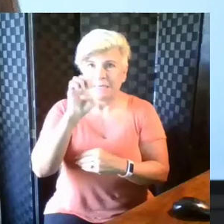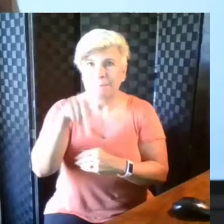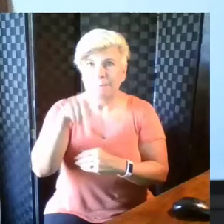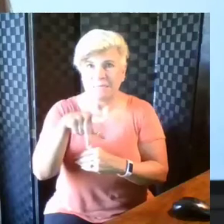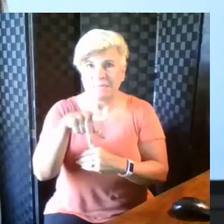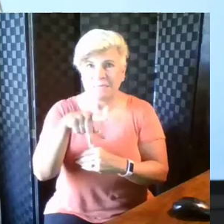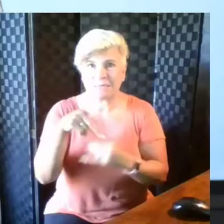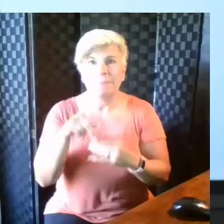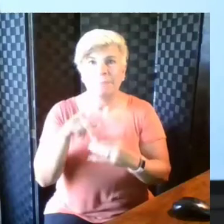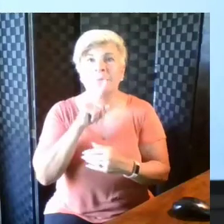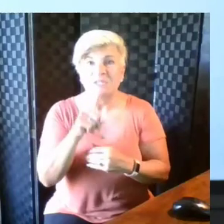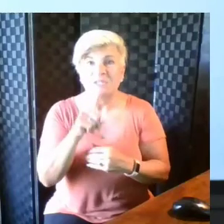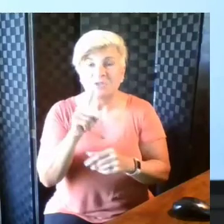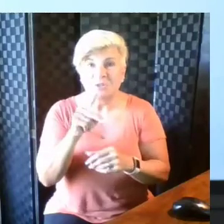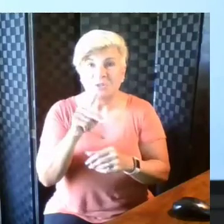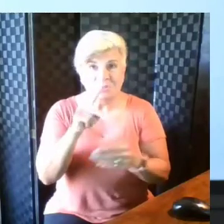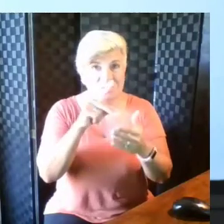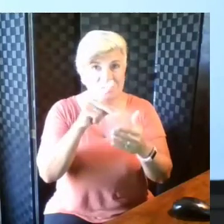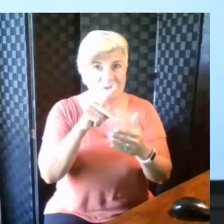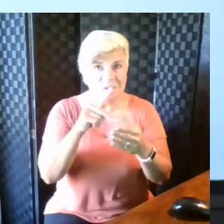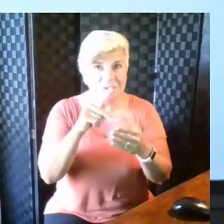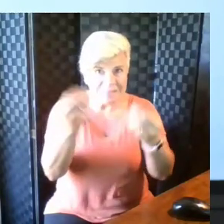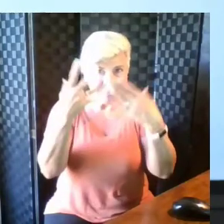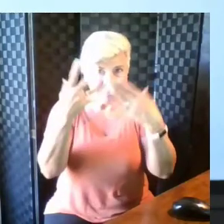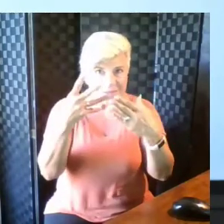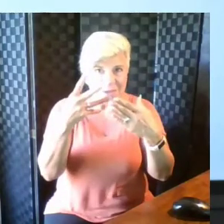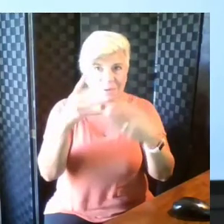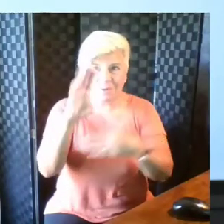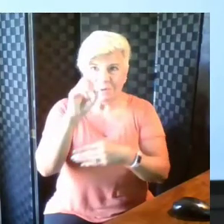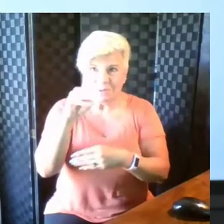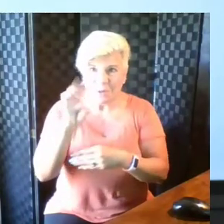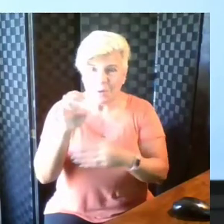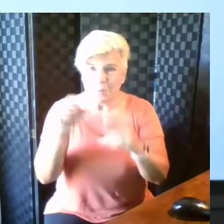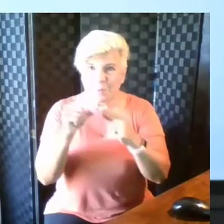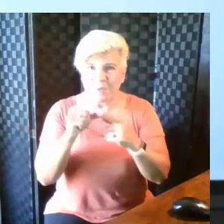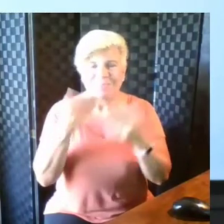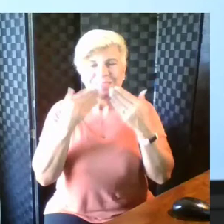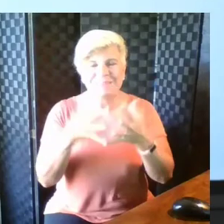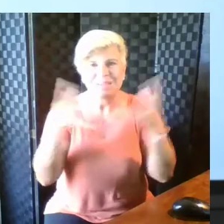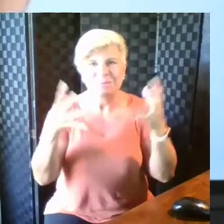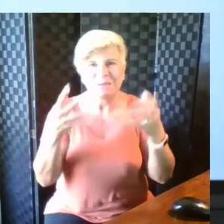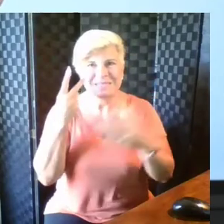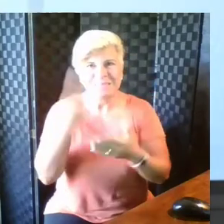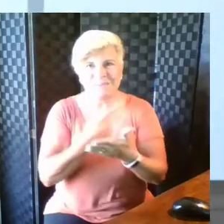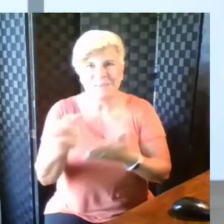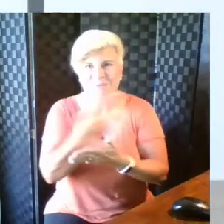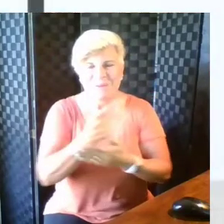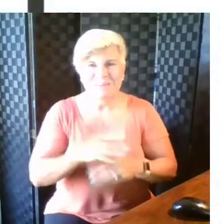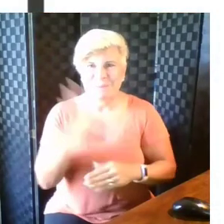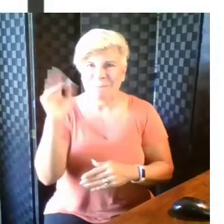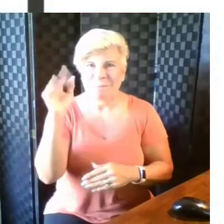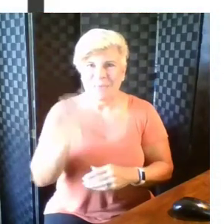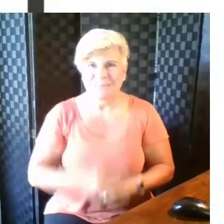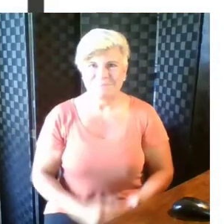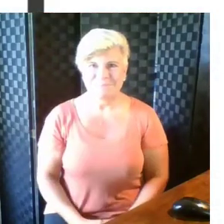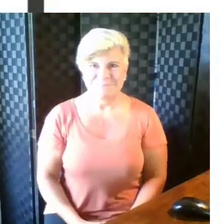S-L-E-E-P. So make sure that you check in with us and let us know that you were watching today. Thank you so much, and I can't wait to see you next week. Bye.